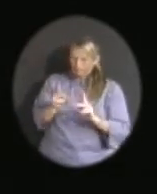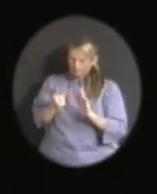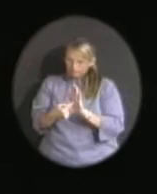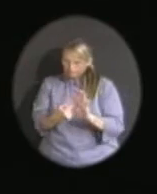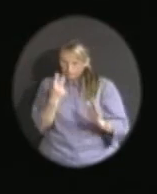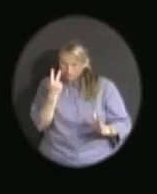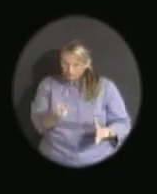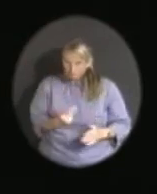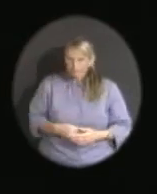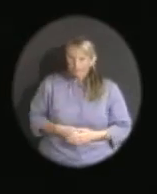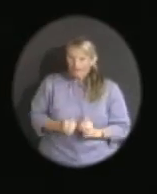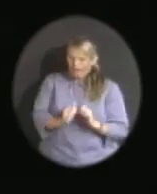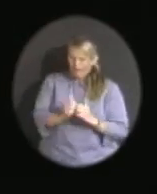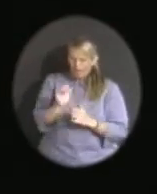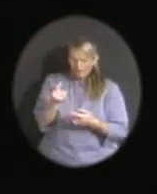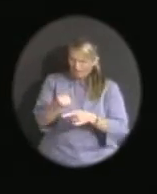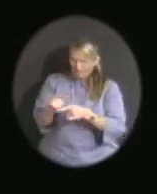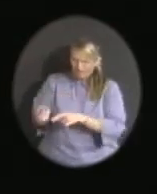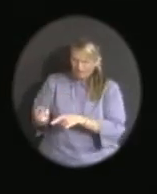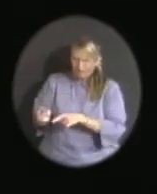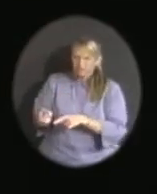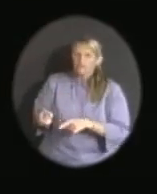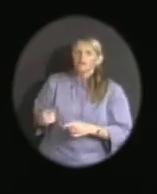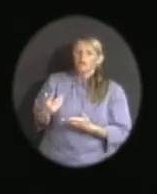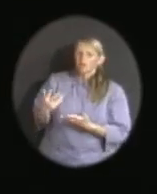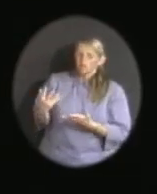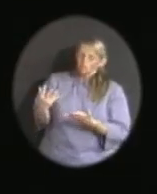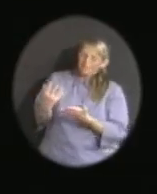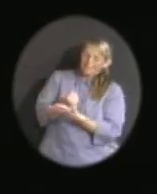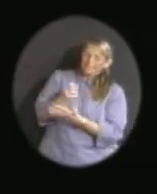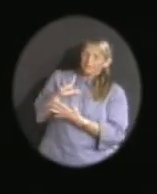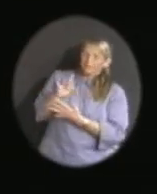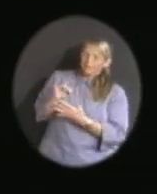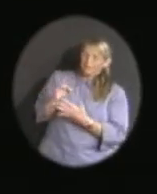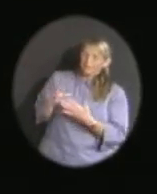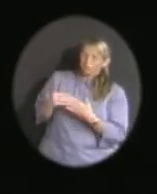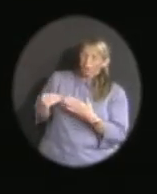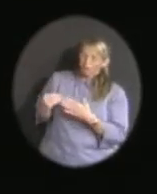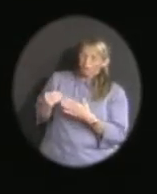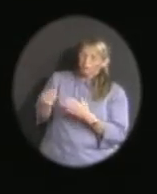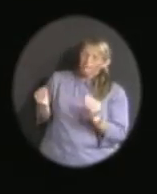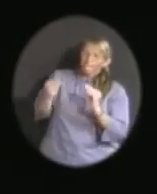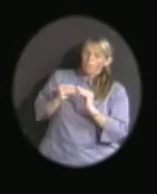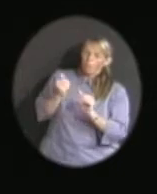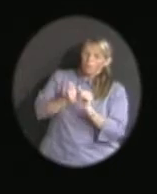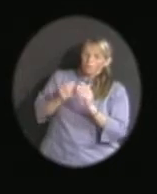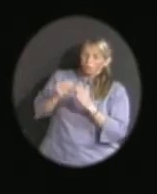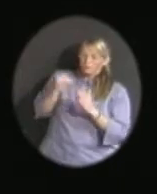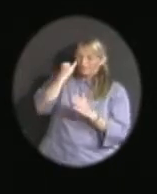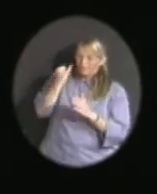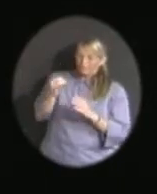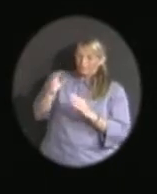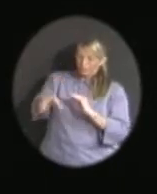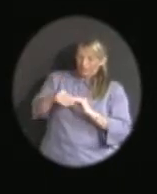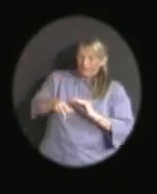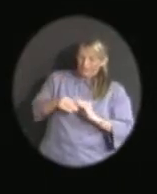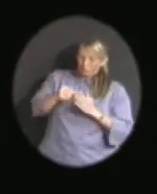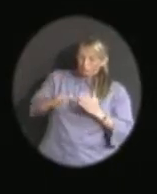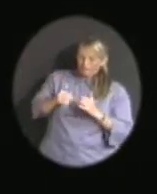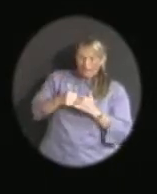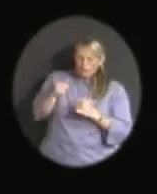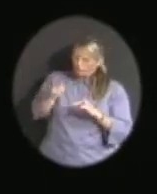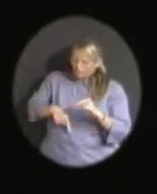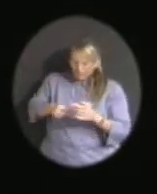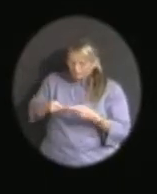How is that happening? If we're getting $58 more, if we are growing kids, how are you not able to spend that money? Well,